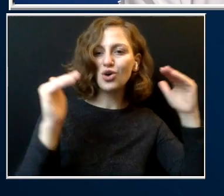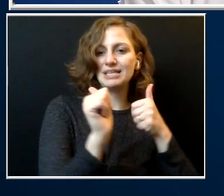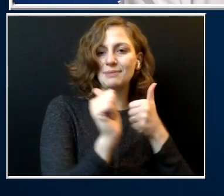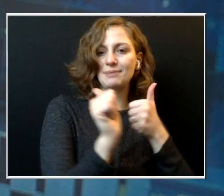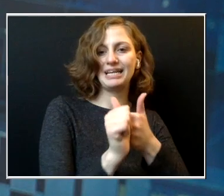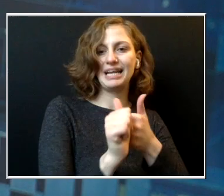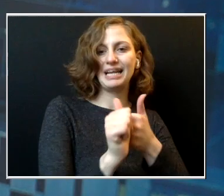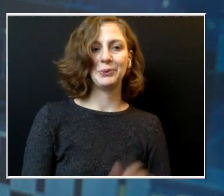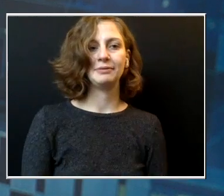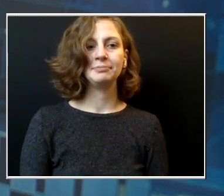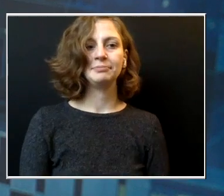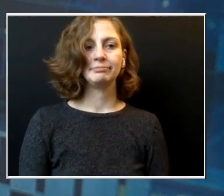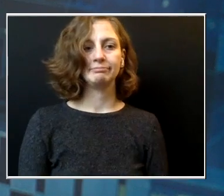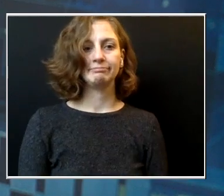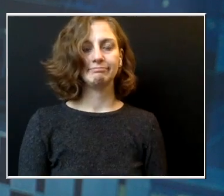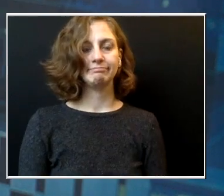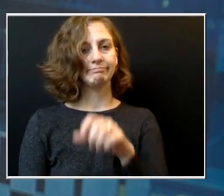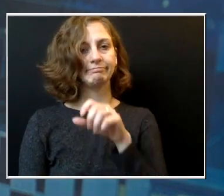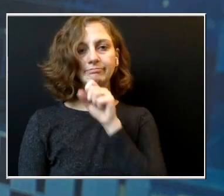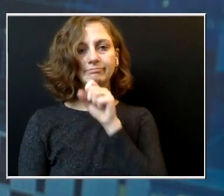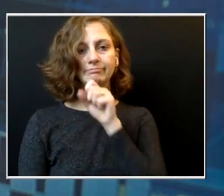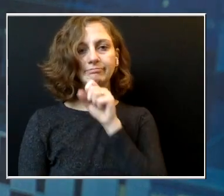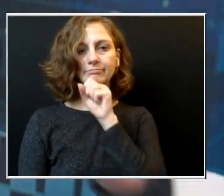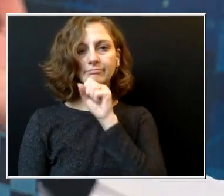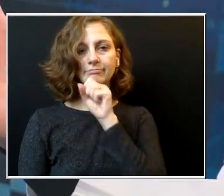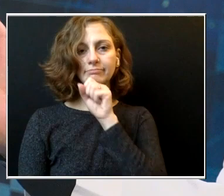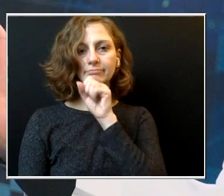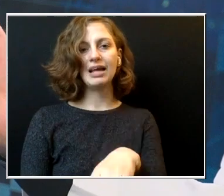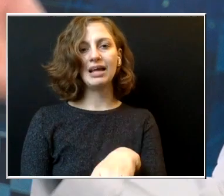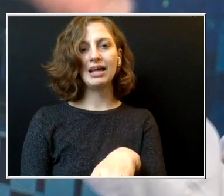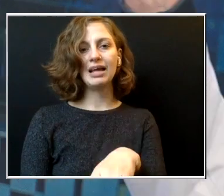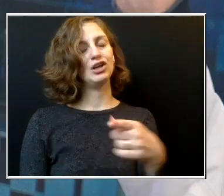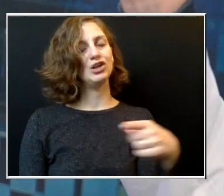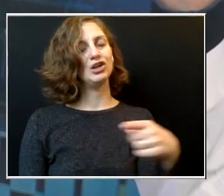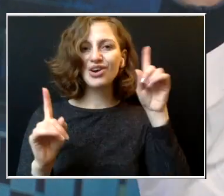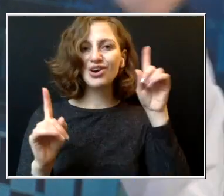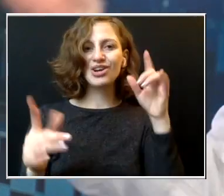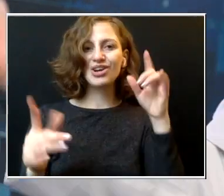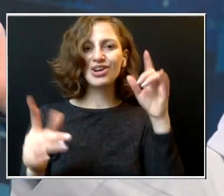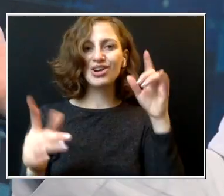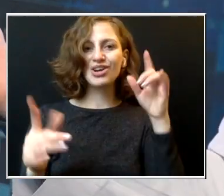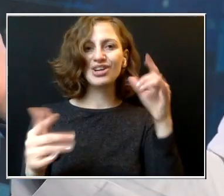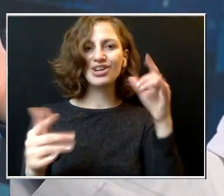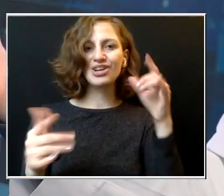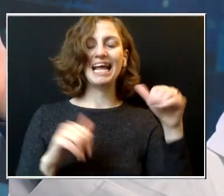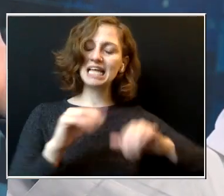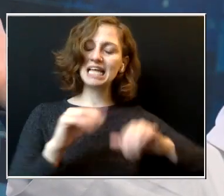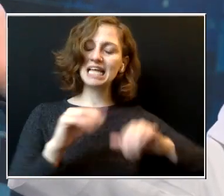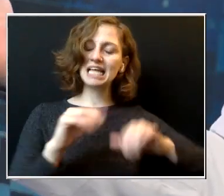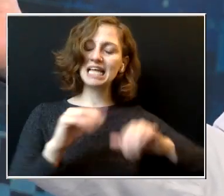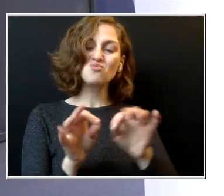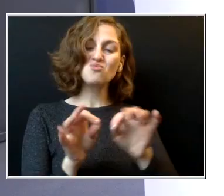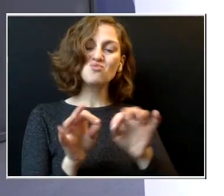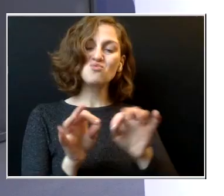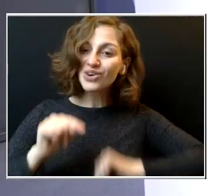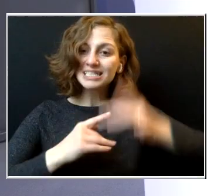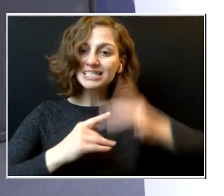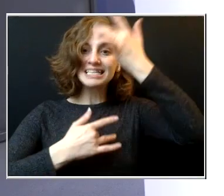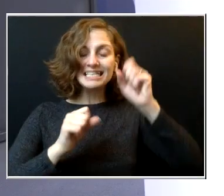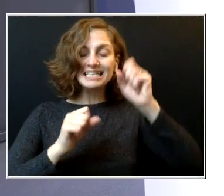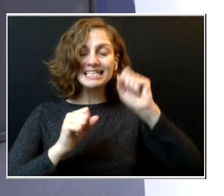faith, hope, and science. You've heard today how important science is. Again, reversing a disease that kills 40,000 people a year.